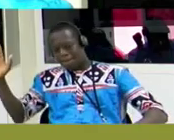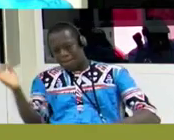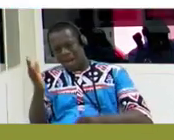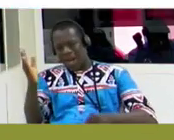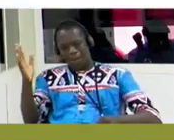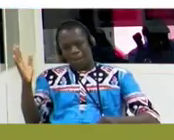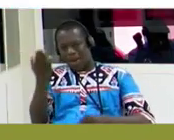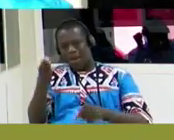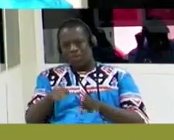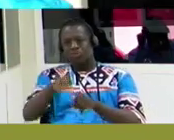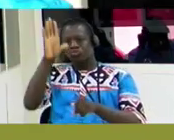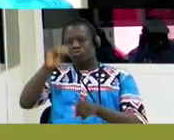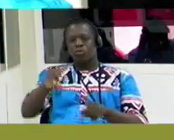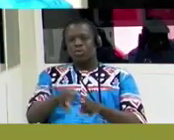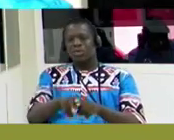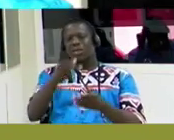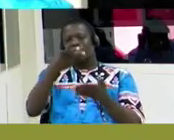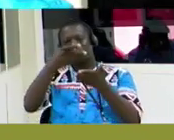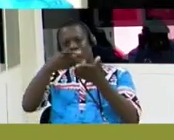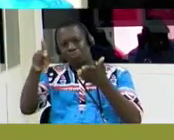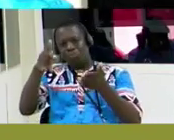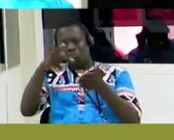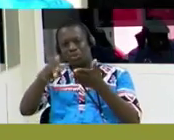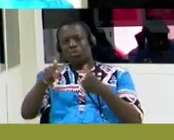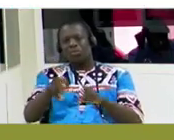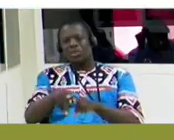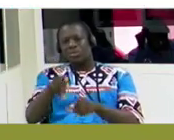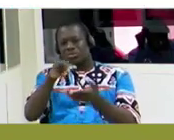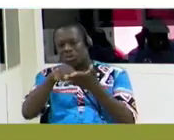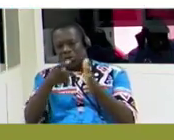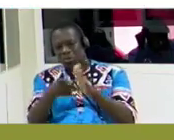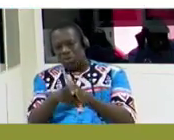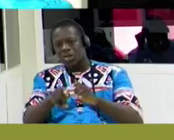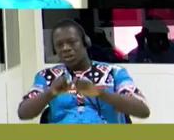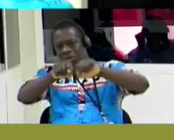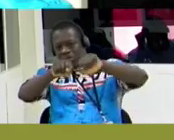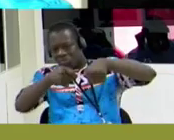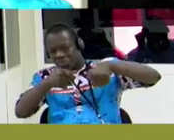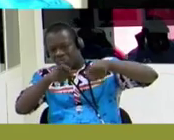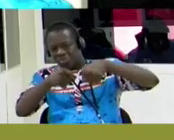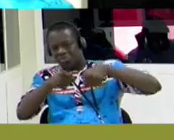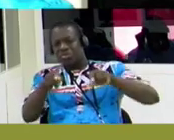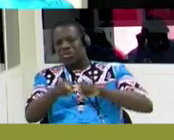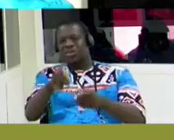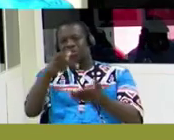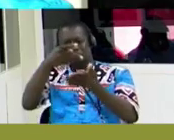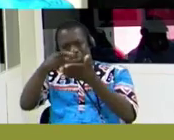What do you mean by mounting? Mounting with their boots. You mean kicking? Kicking, yeah.